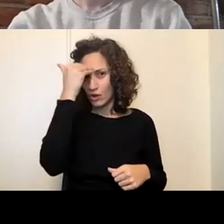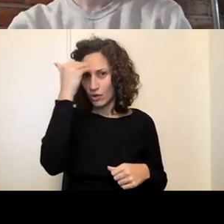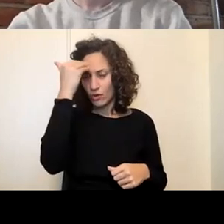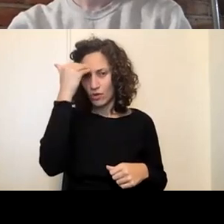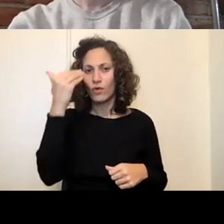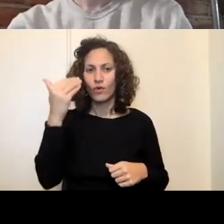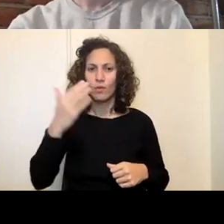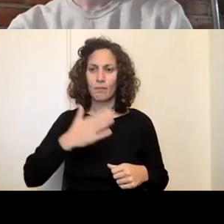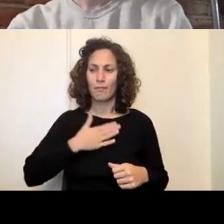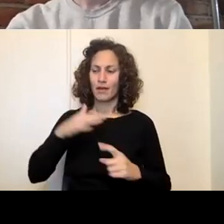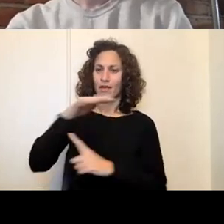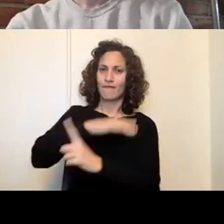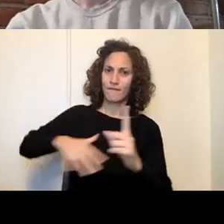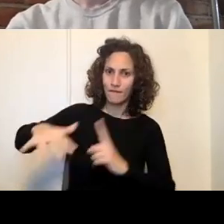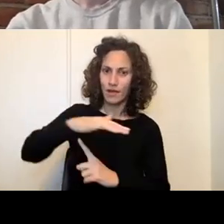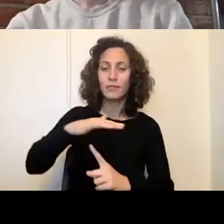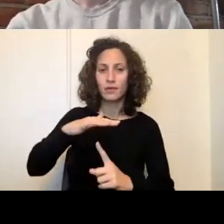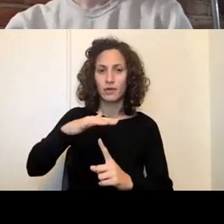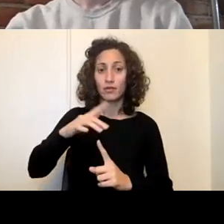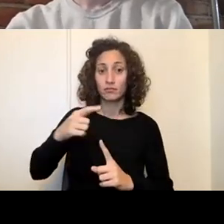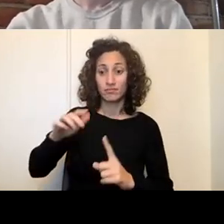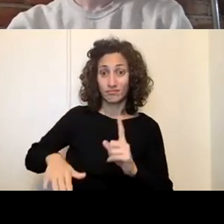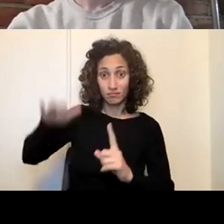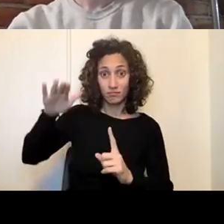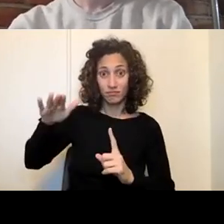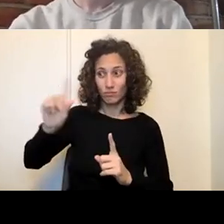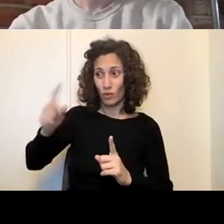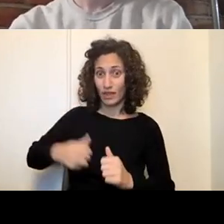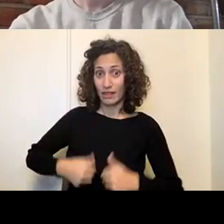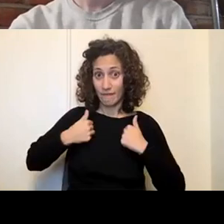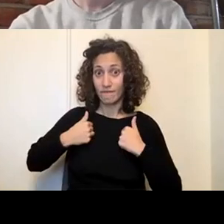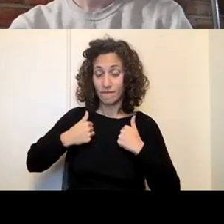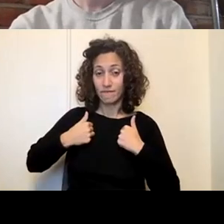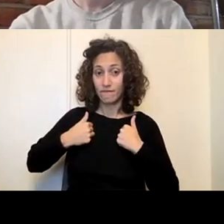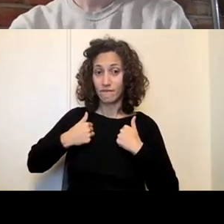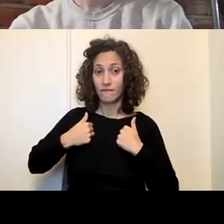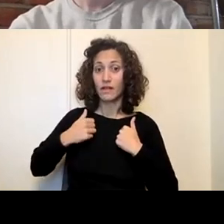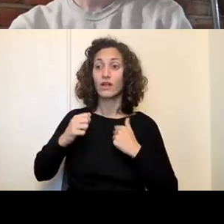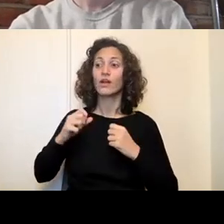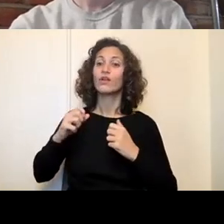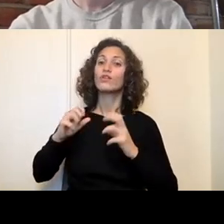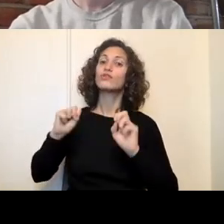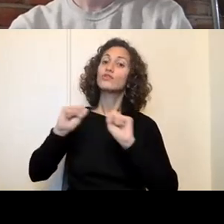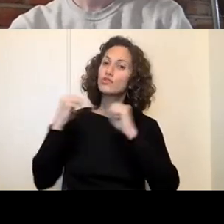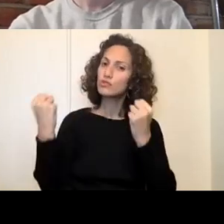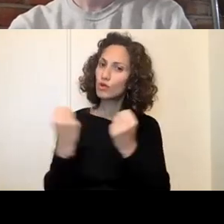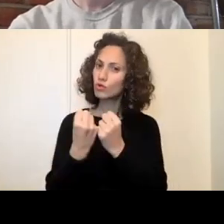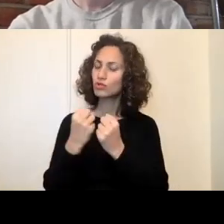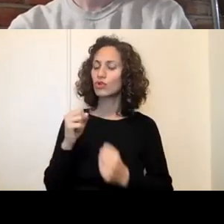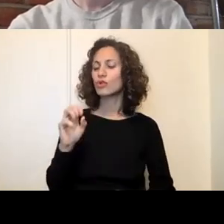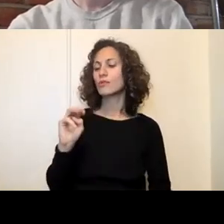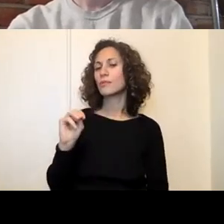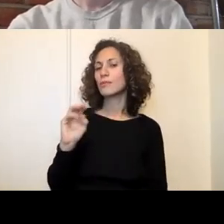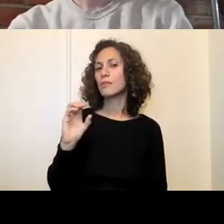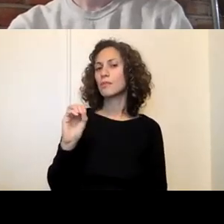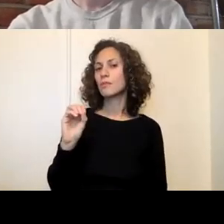my environment and where I was living, the social morals or whatever, mores and values